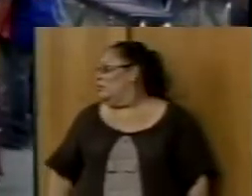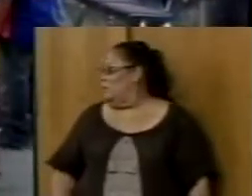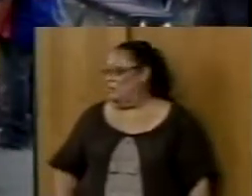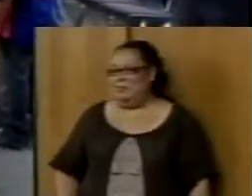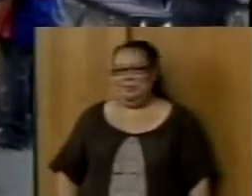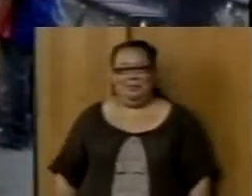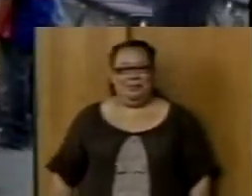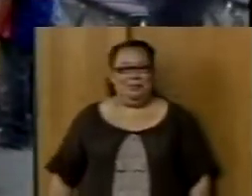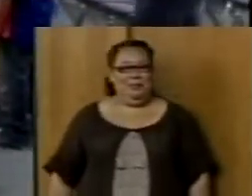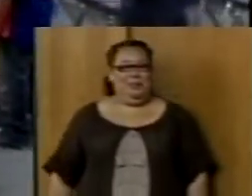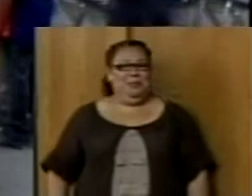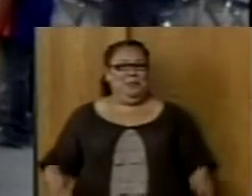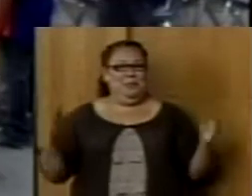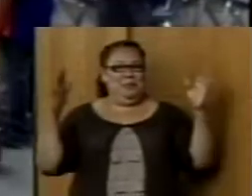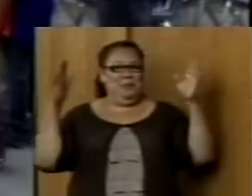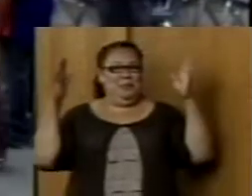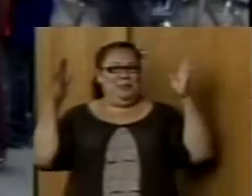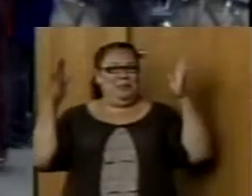please.